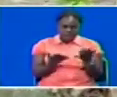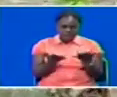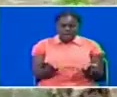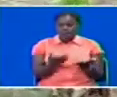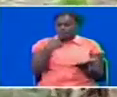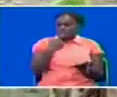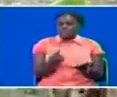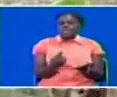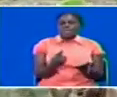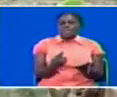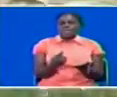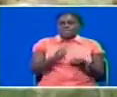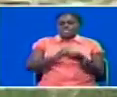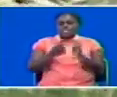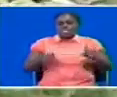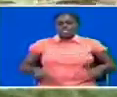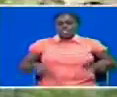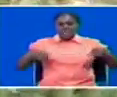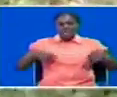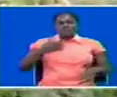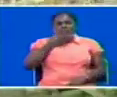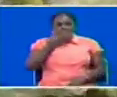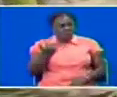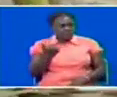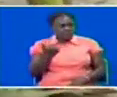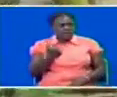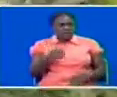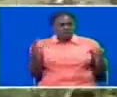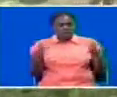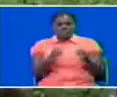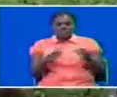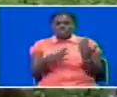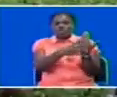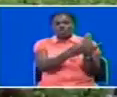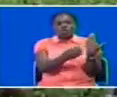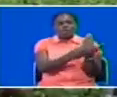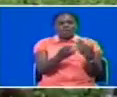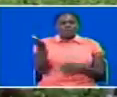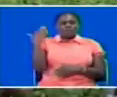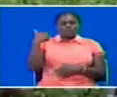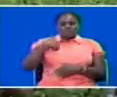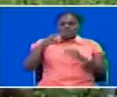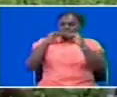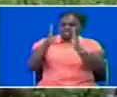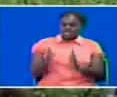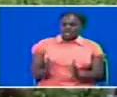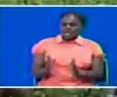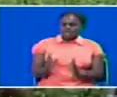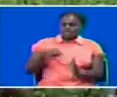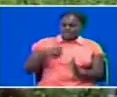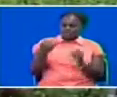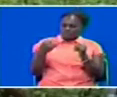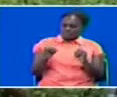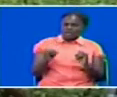he says, has changed his life for the better, with his community following suit. Nilipokuwa mwalimu,